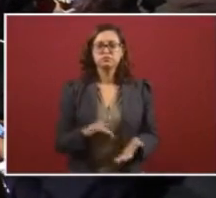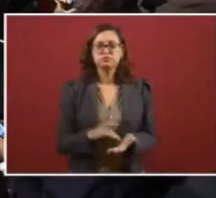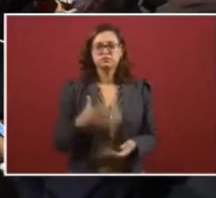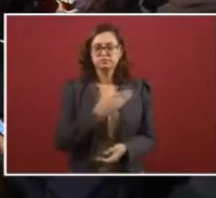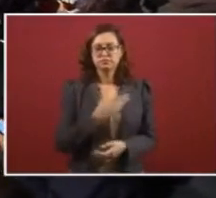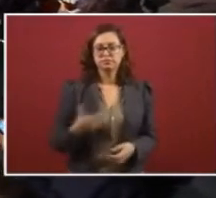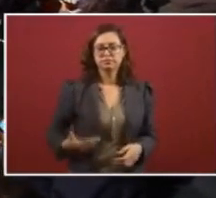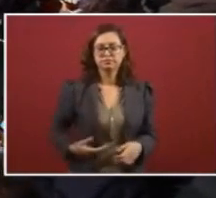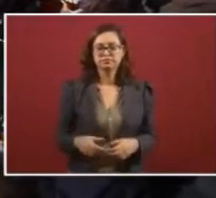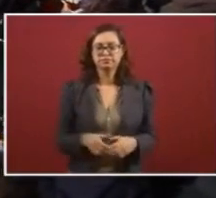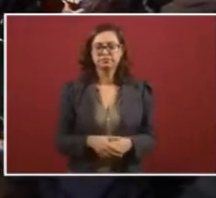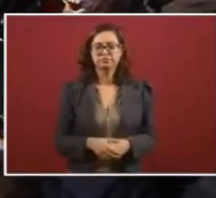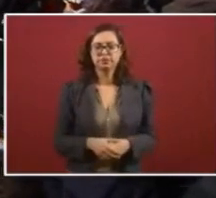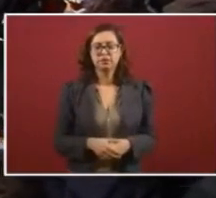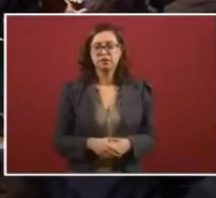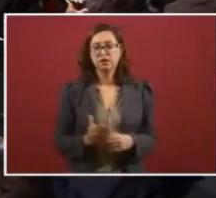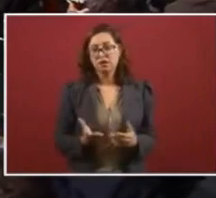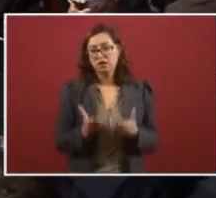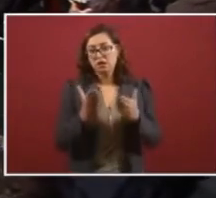Thank you, Mr. President.